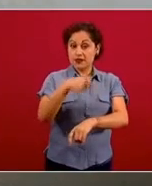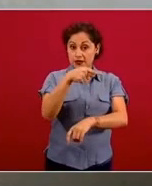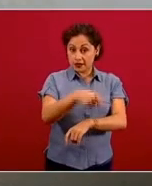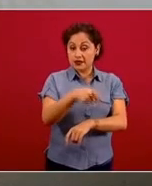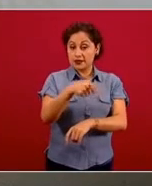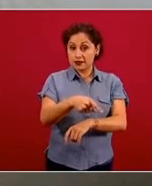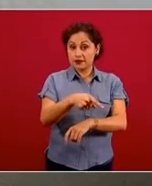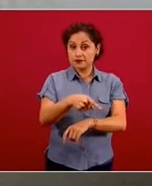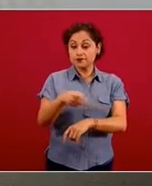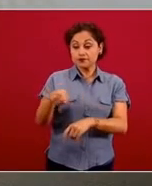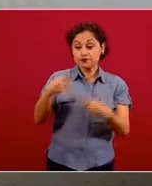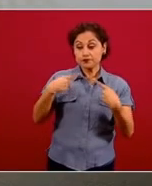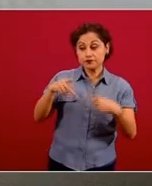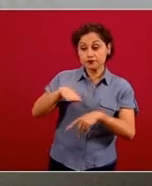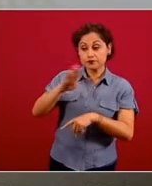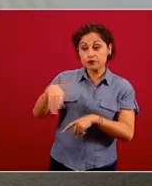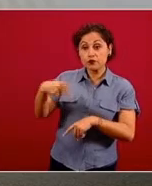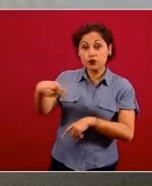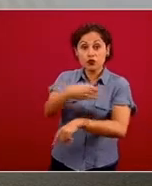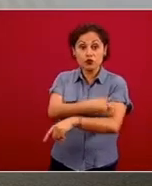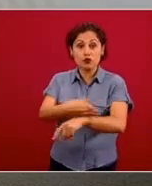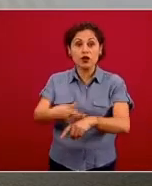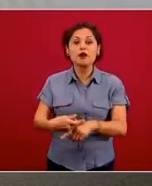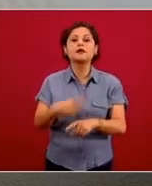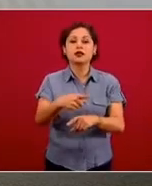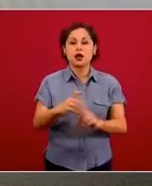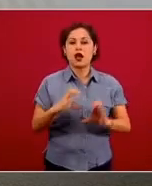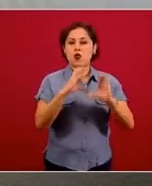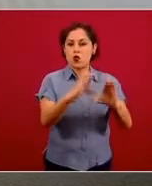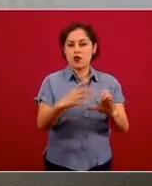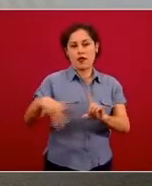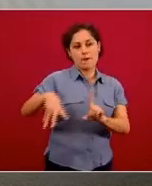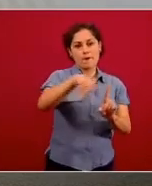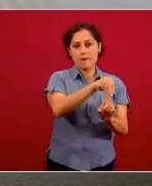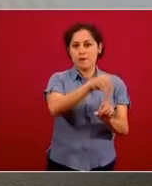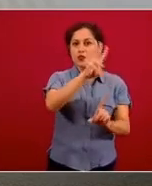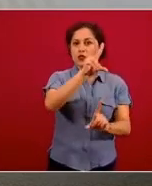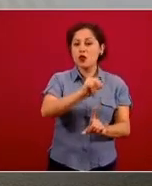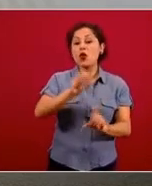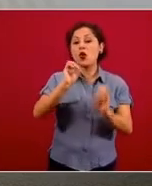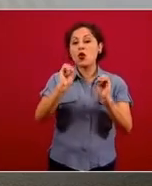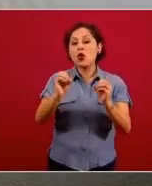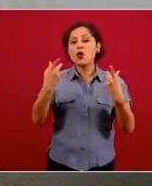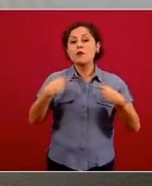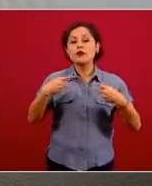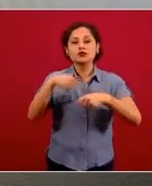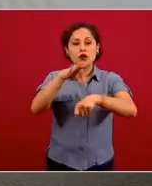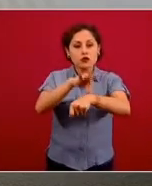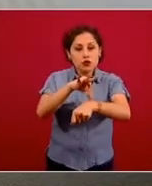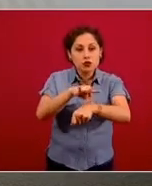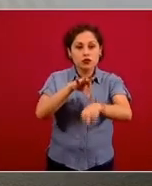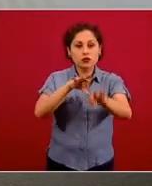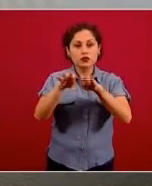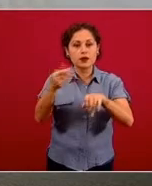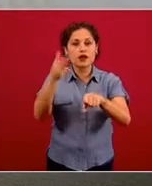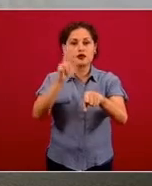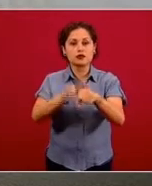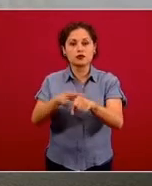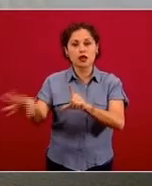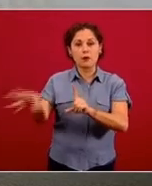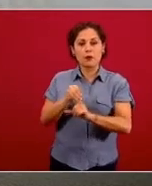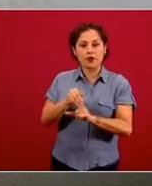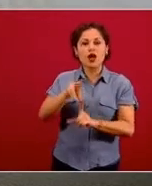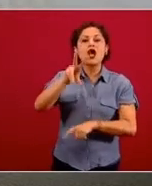preventing new infections and new contagions from happening. And they are meant to cover both